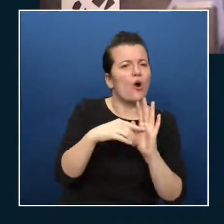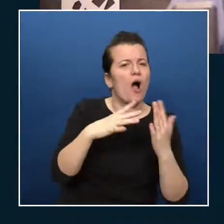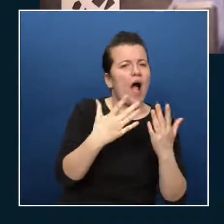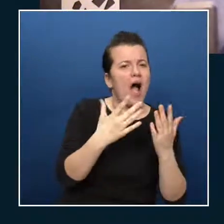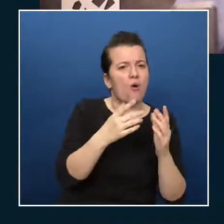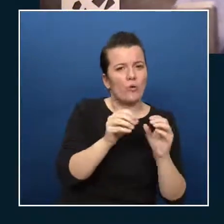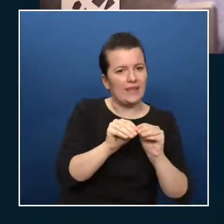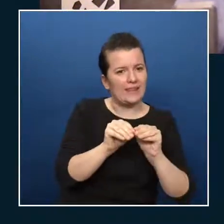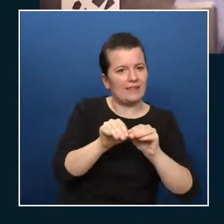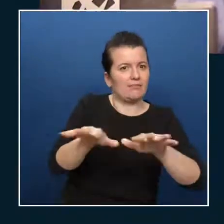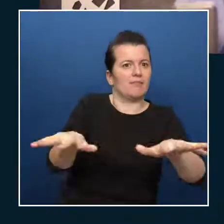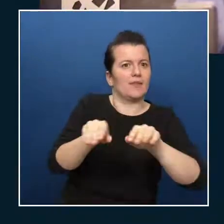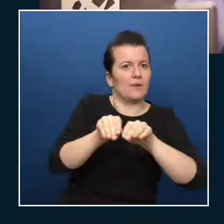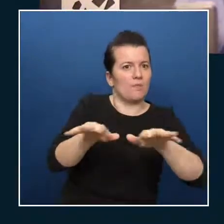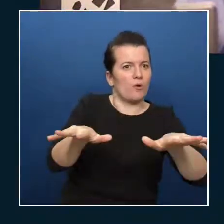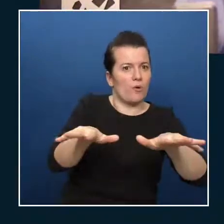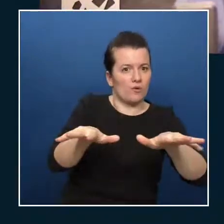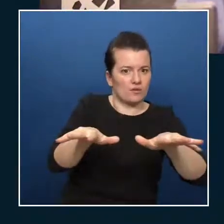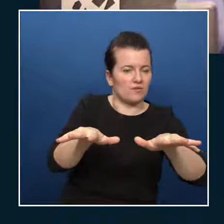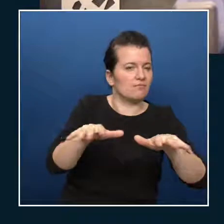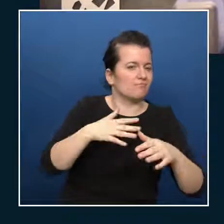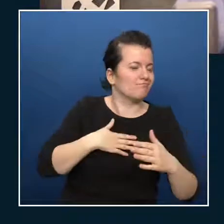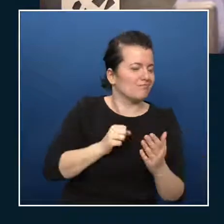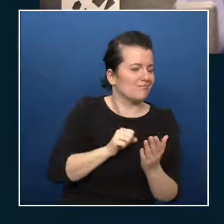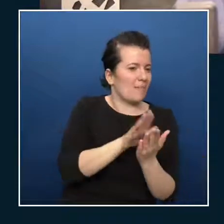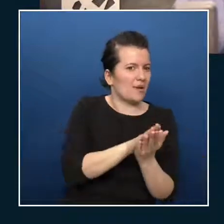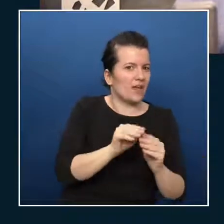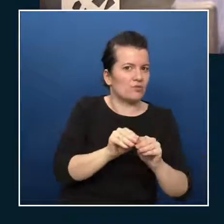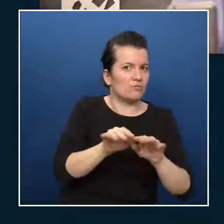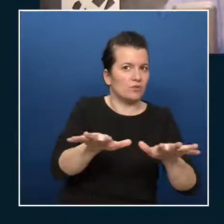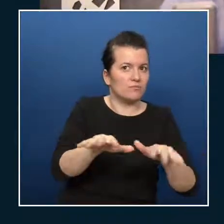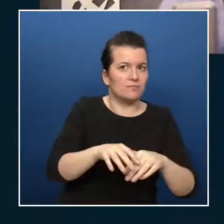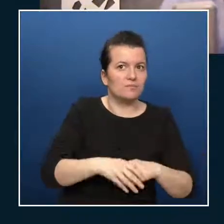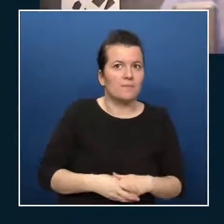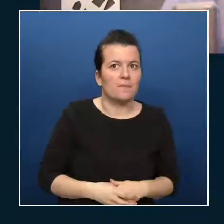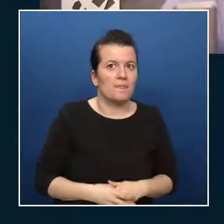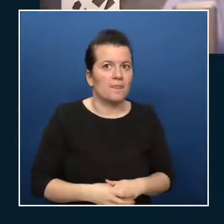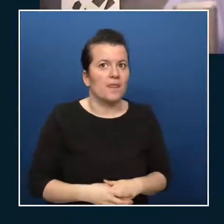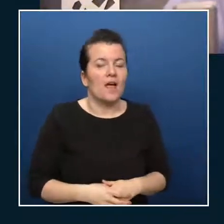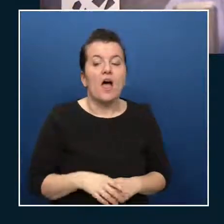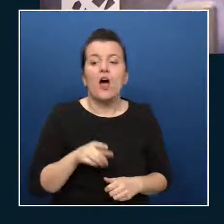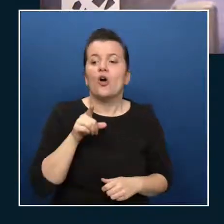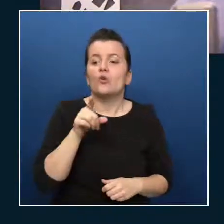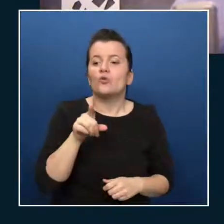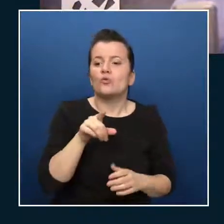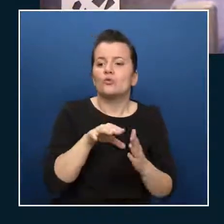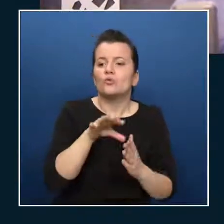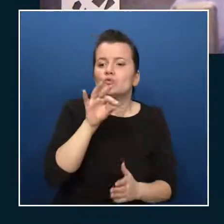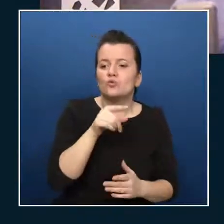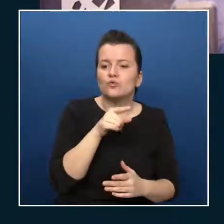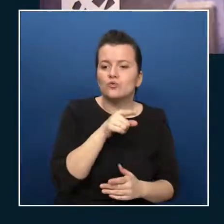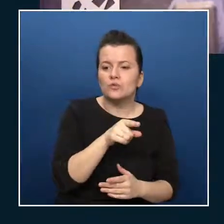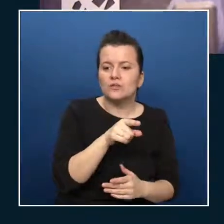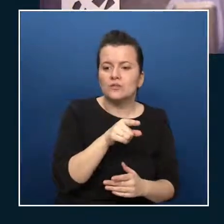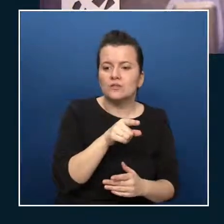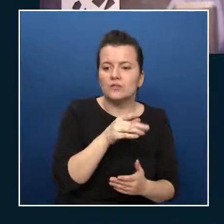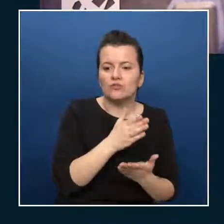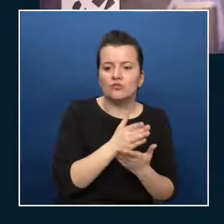Okay, so you were talking about Cosmos DB. That was the choice you made, at least for this demo, right?